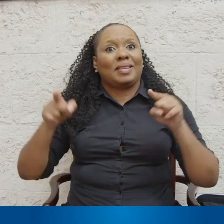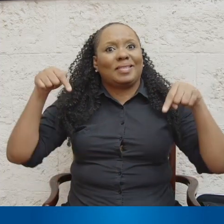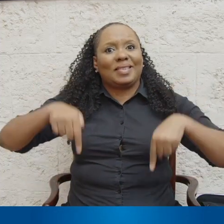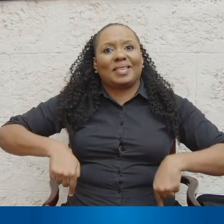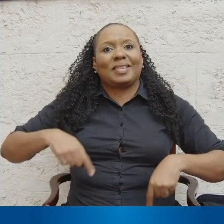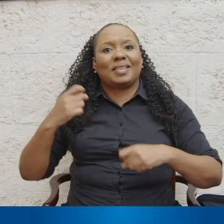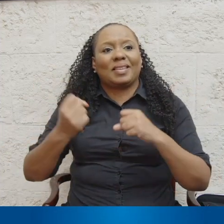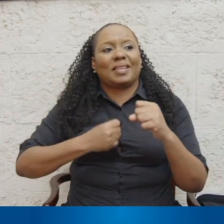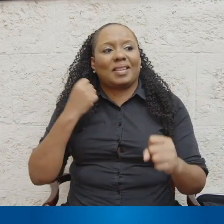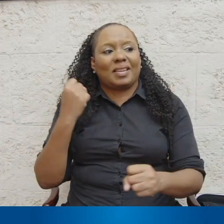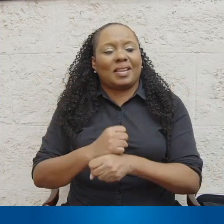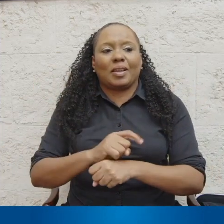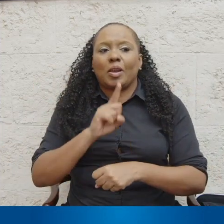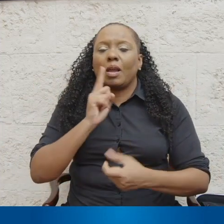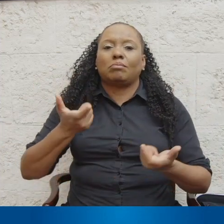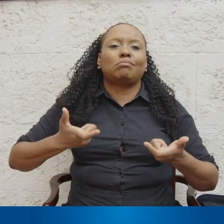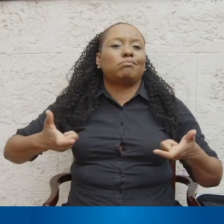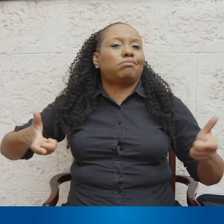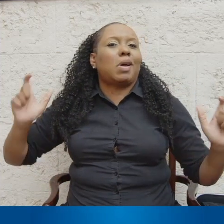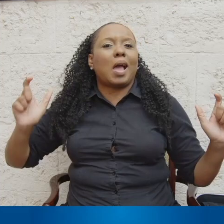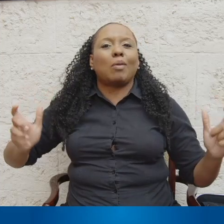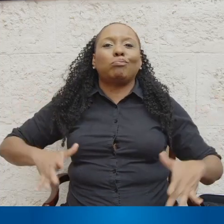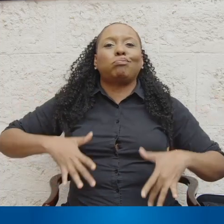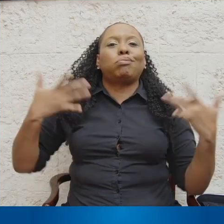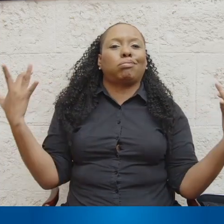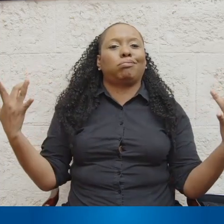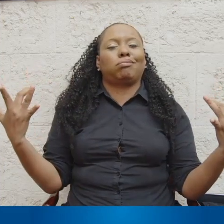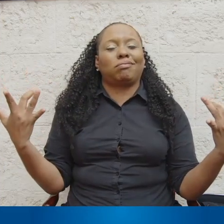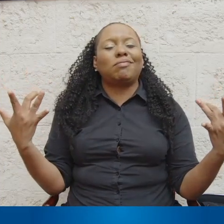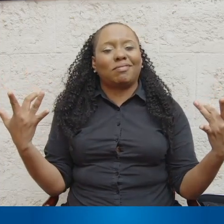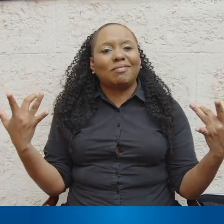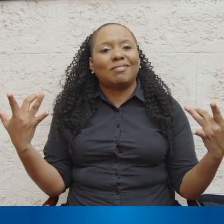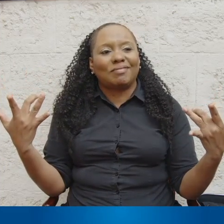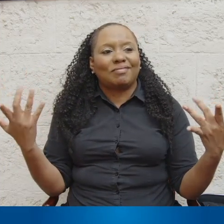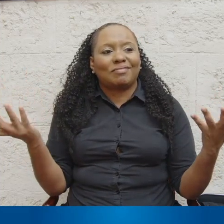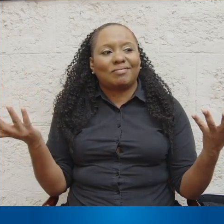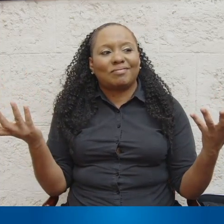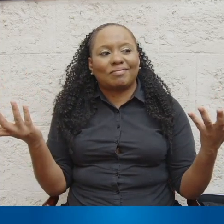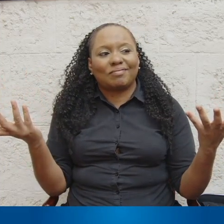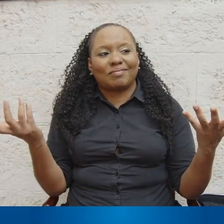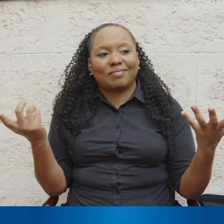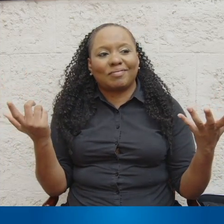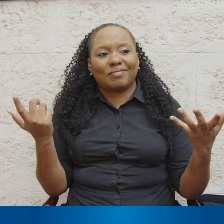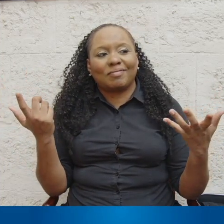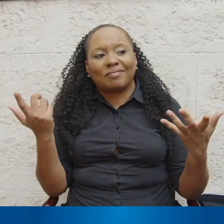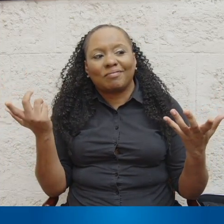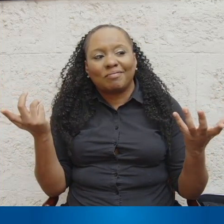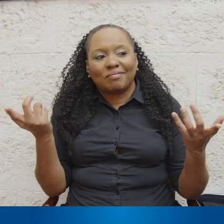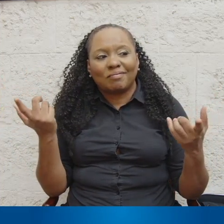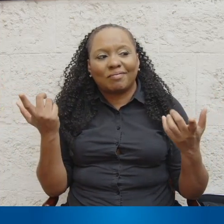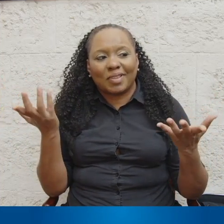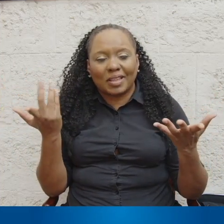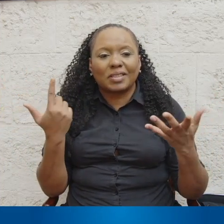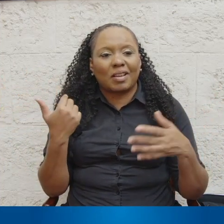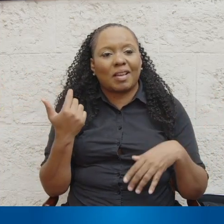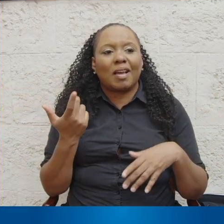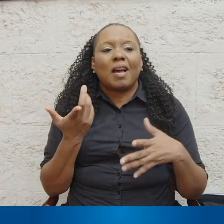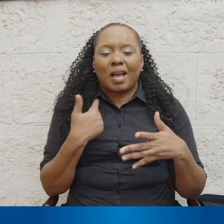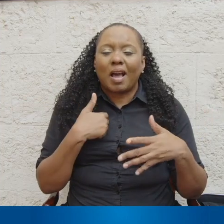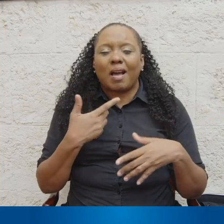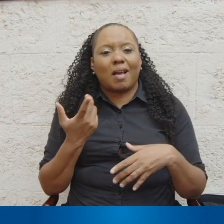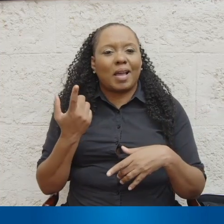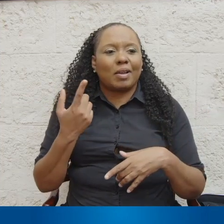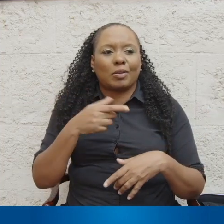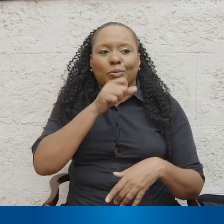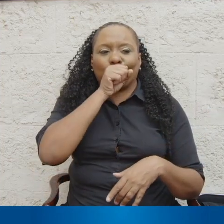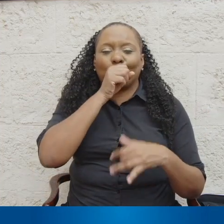in an extremely big way. I haven't seen anything else, anything yet in terms of what crop over will look like for